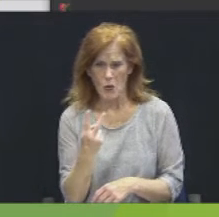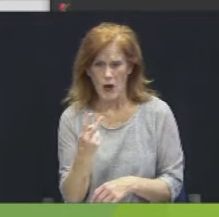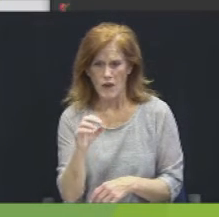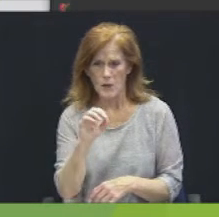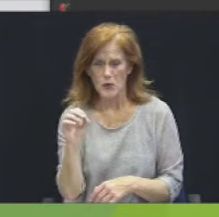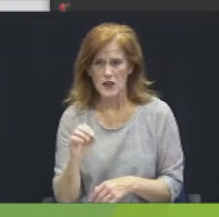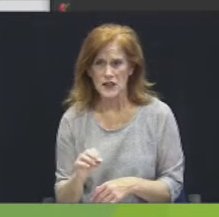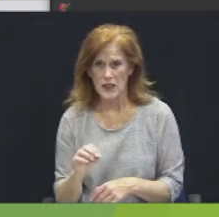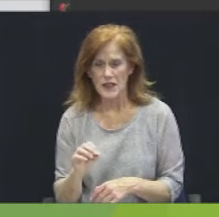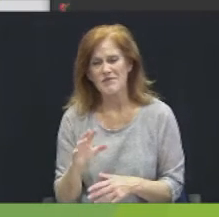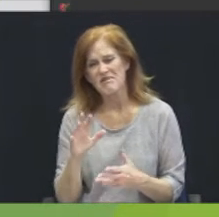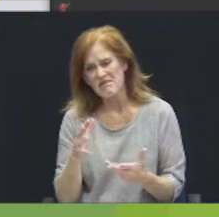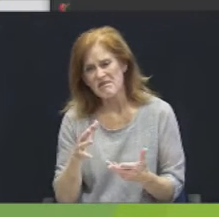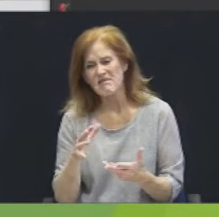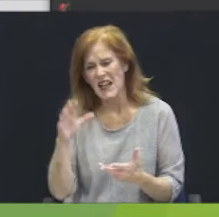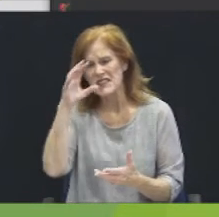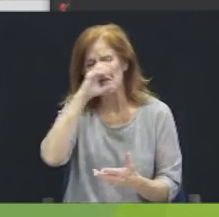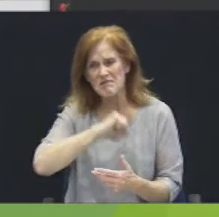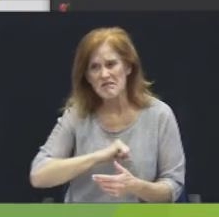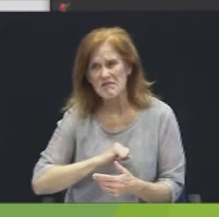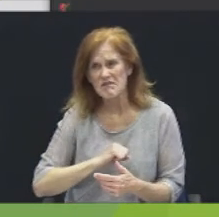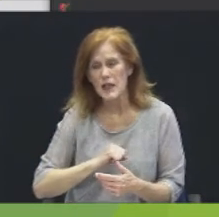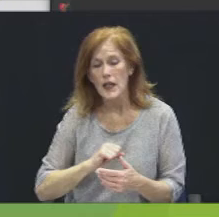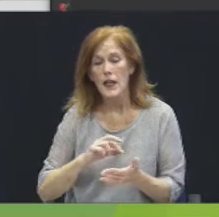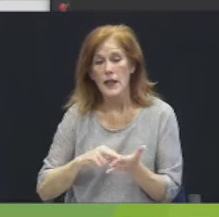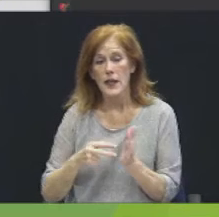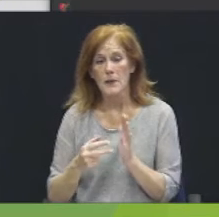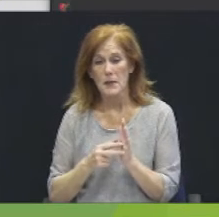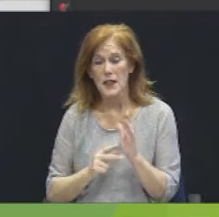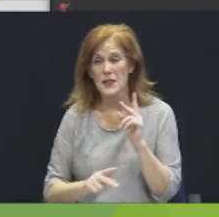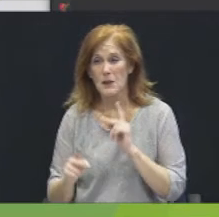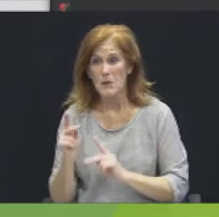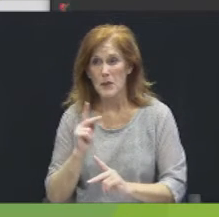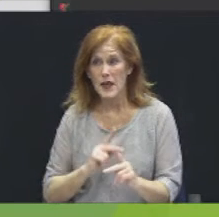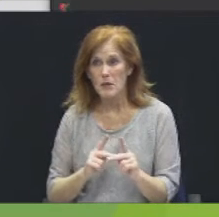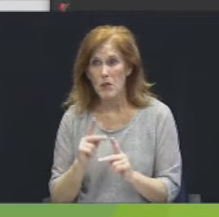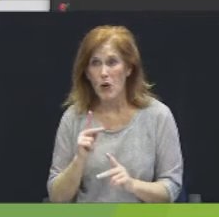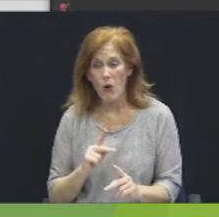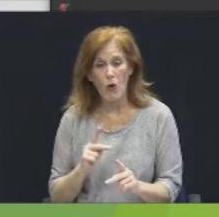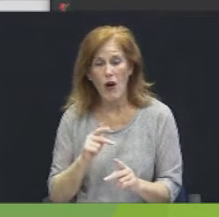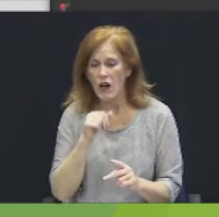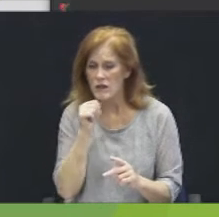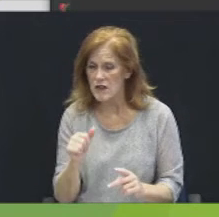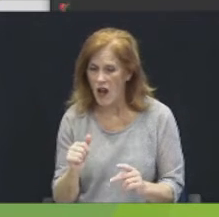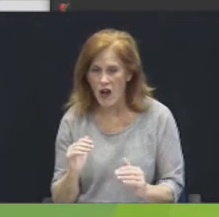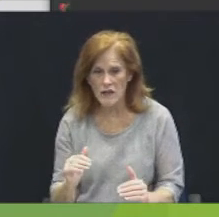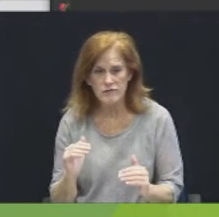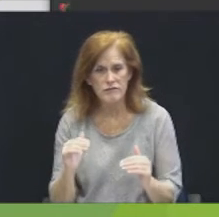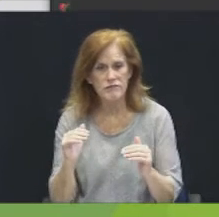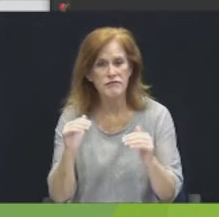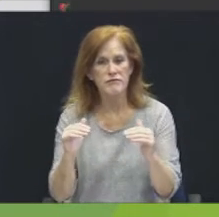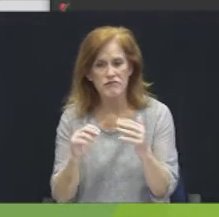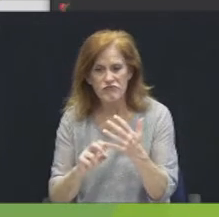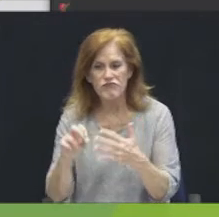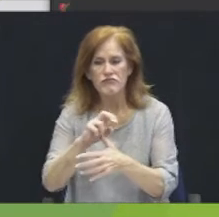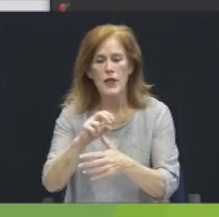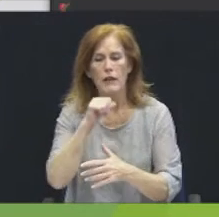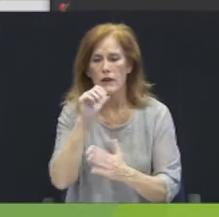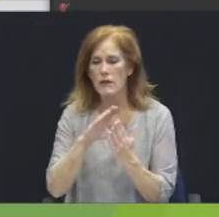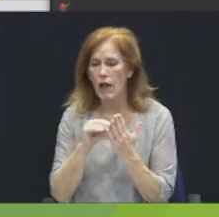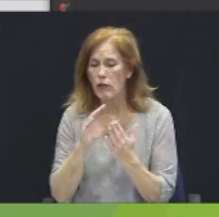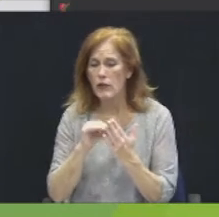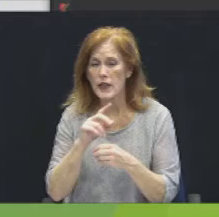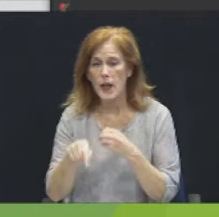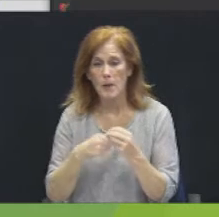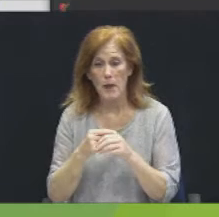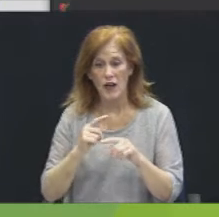a rough number. That means that individuals are either not moving forward, they're not learning about